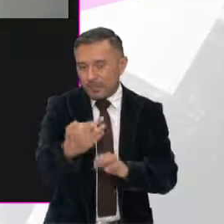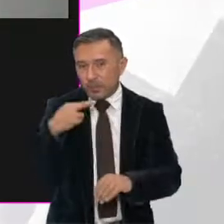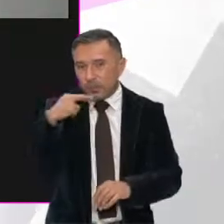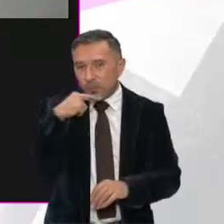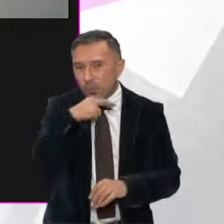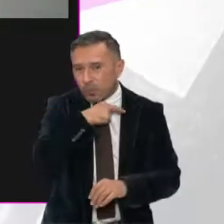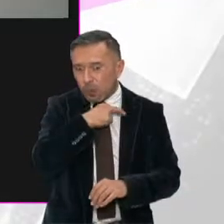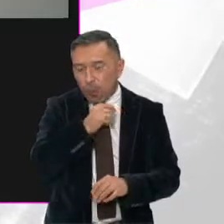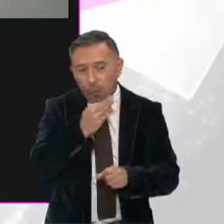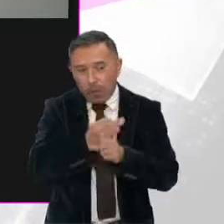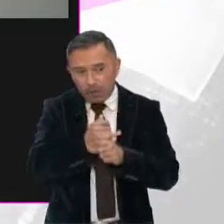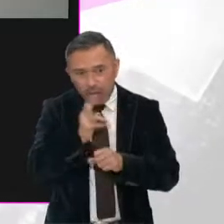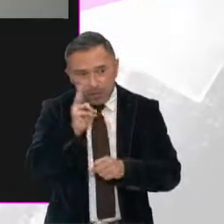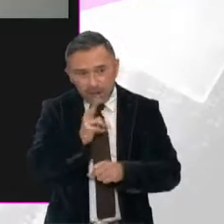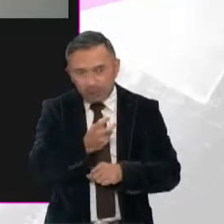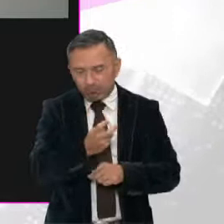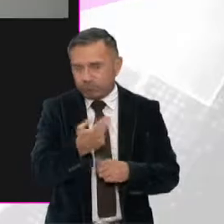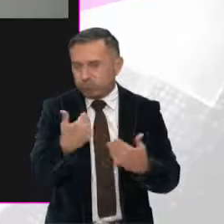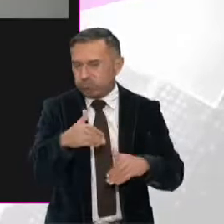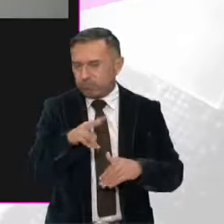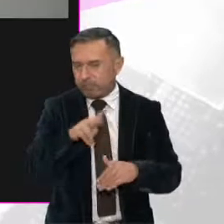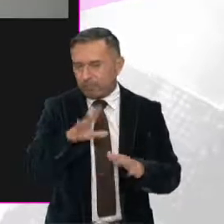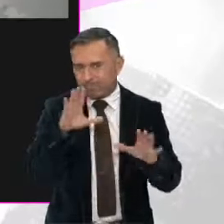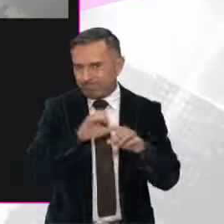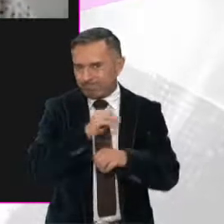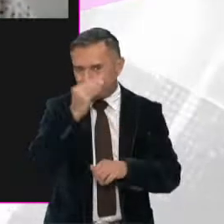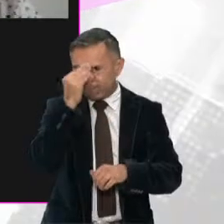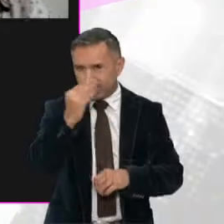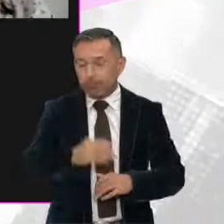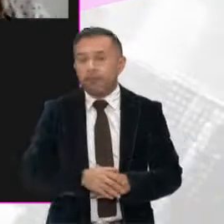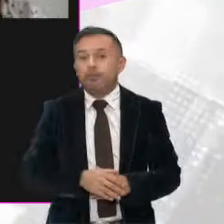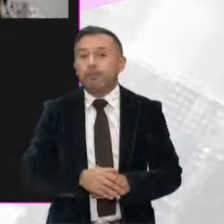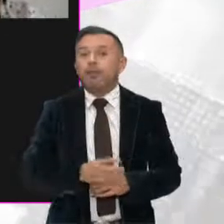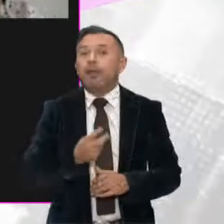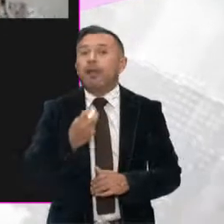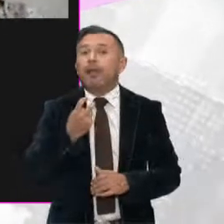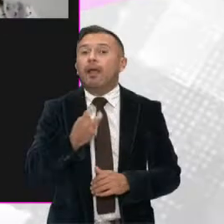again with the future elections, and it's so